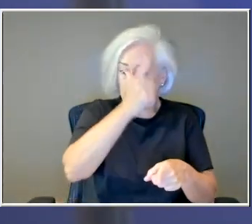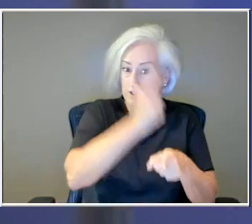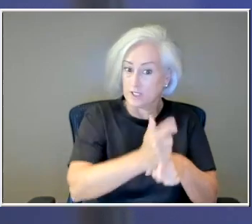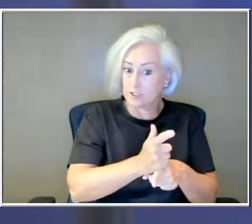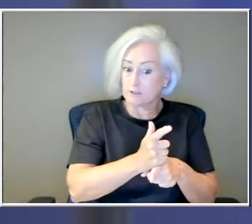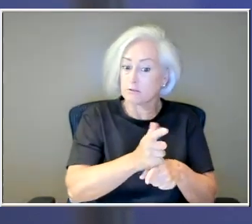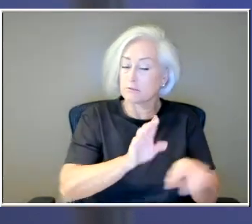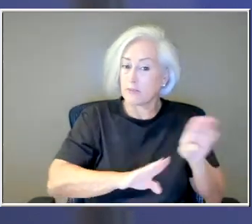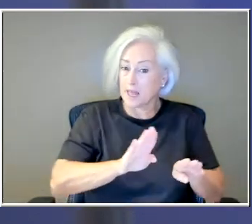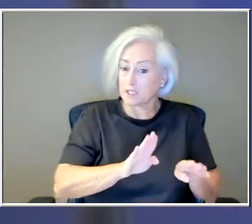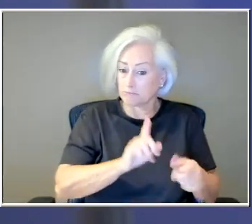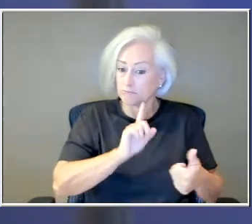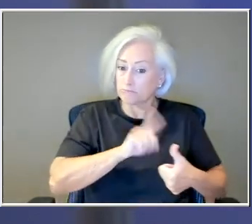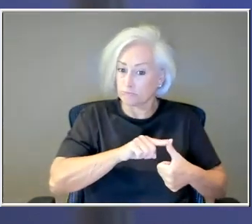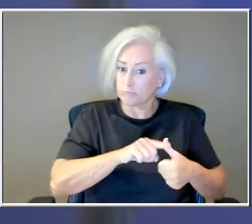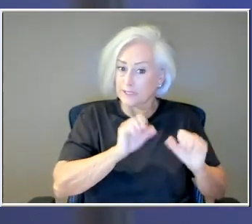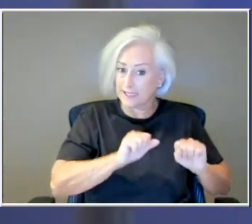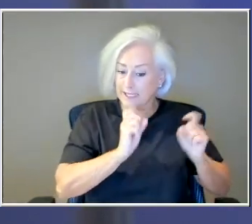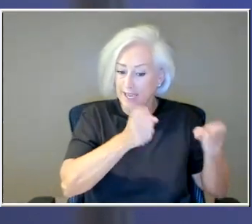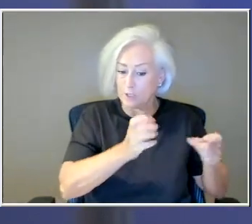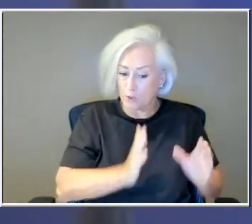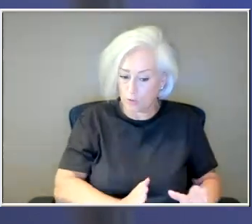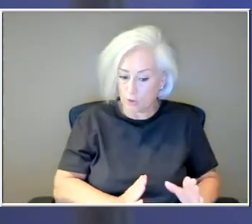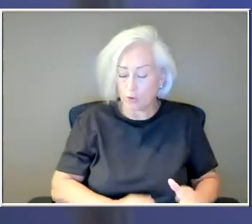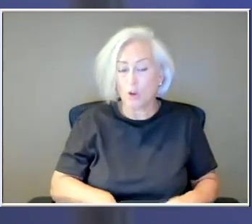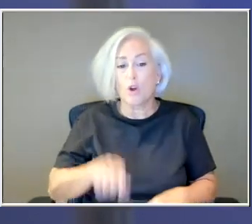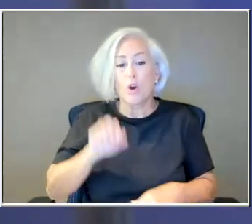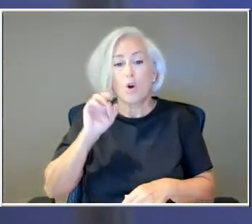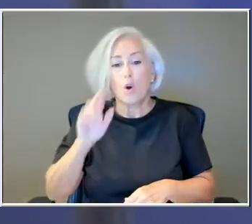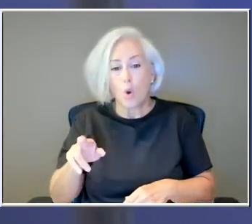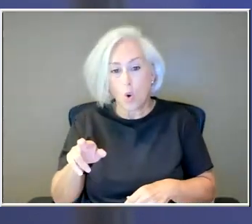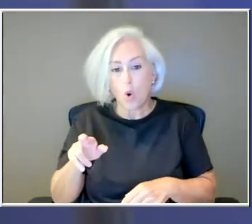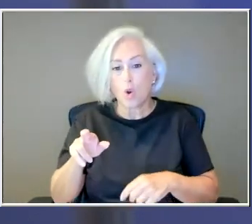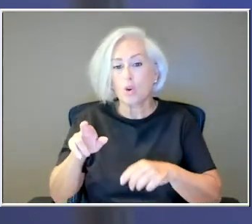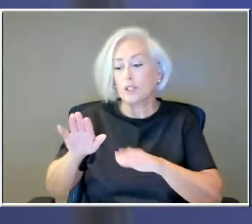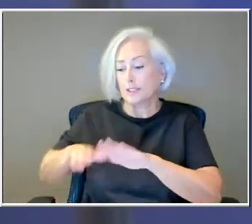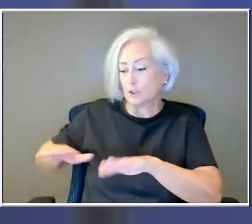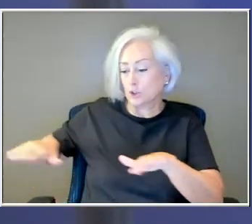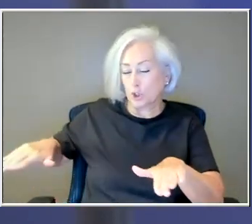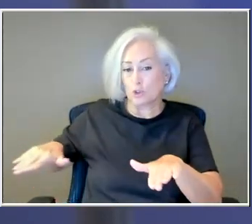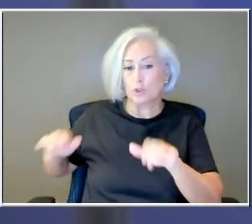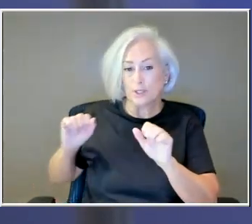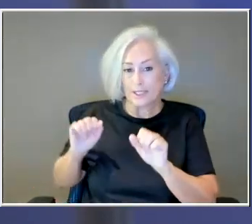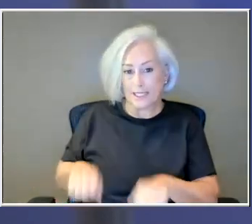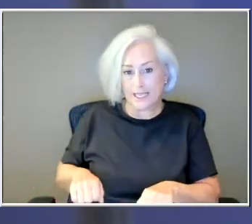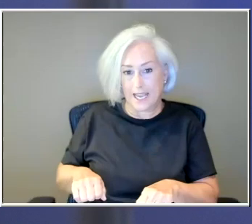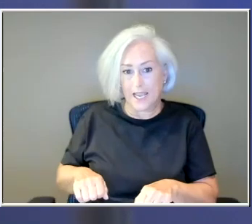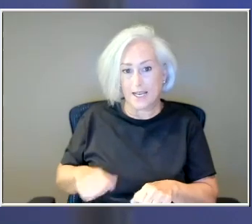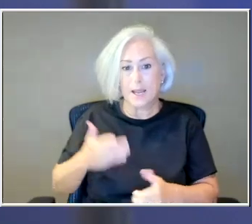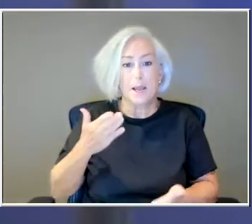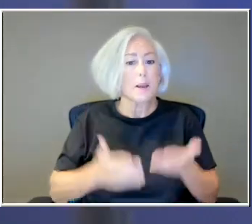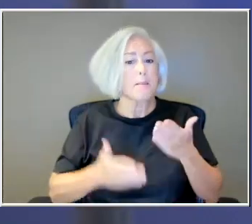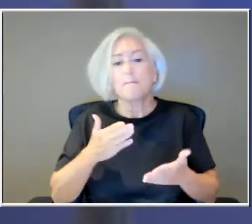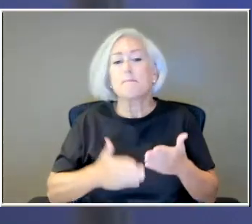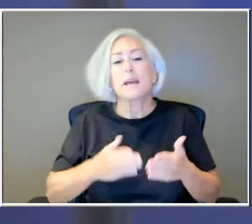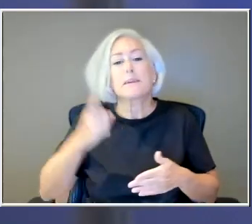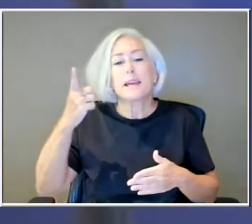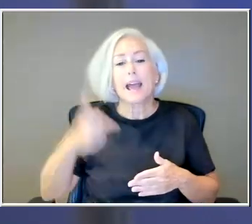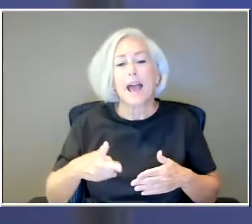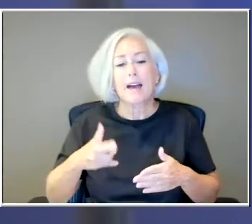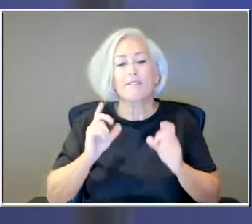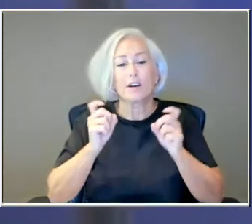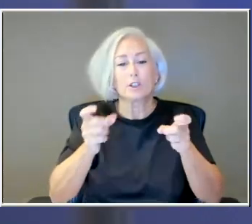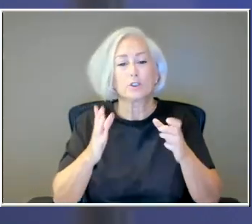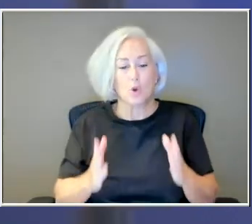small 2 or 3 children, so you may not find a full sibling, but that sibling could be a half donor. So with the advances in